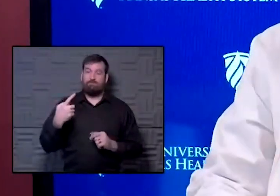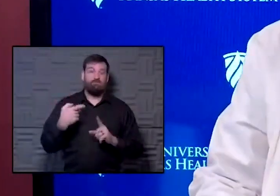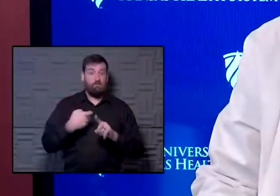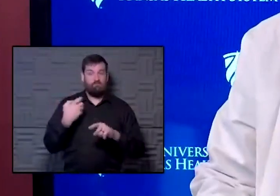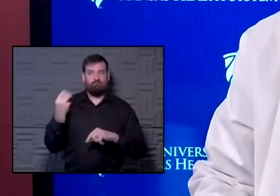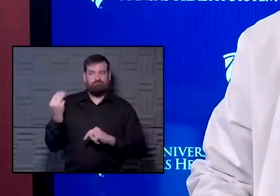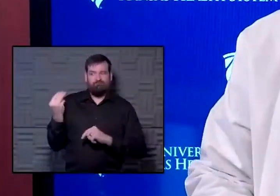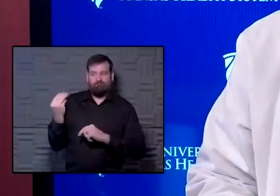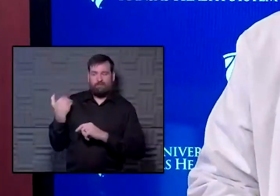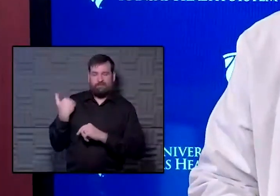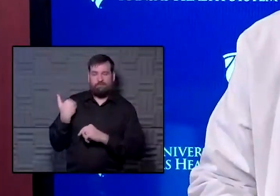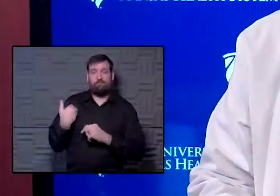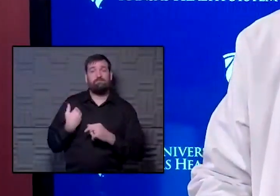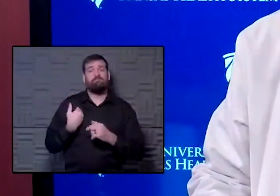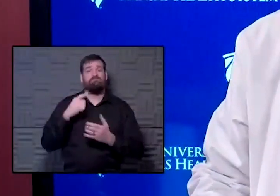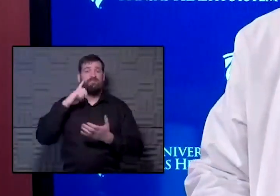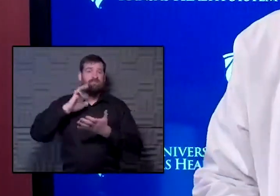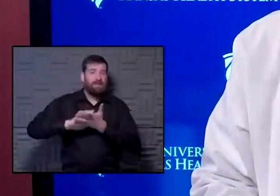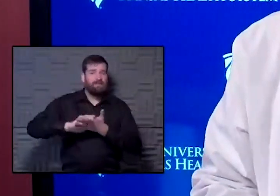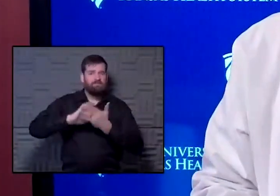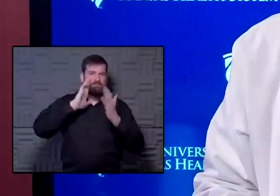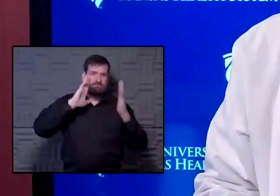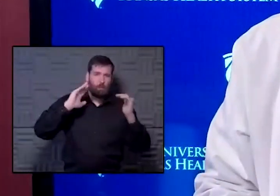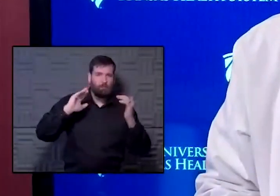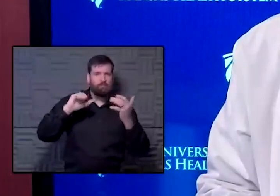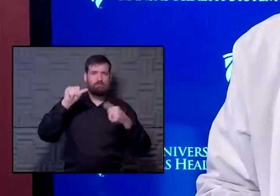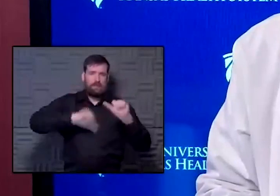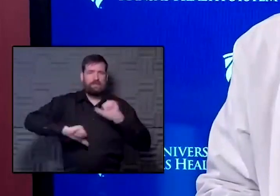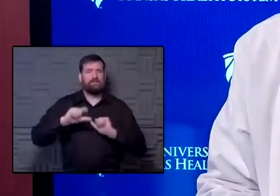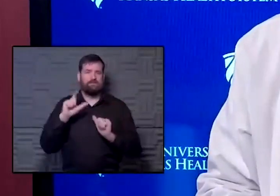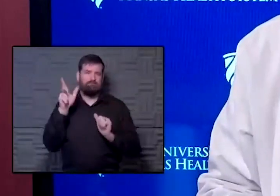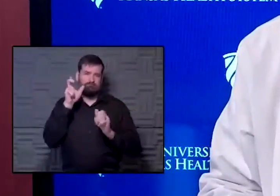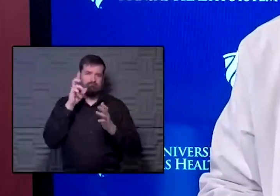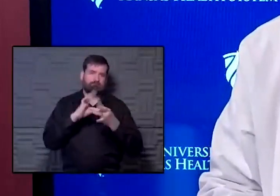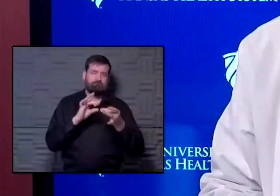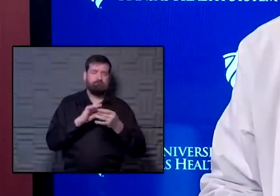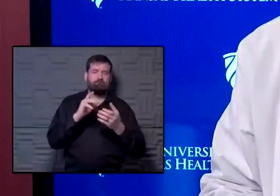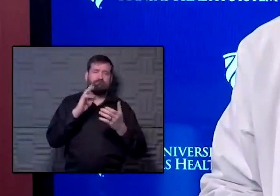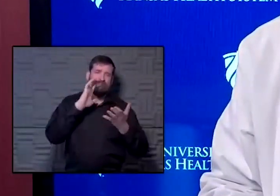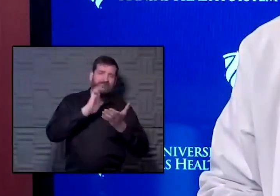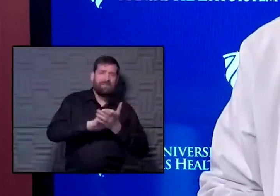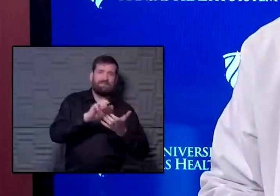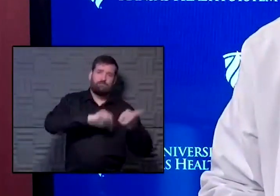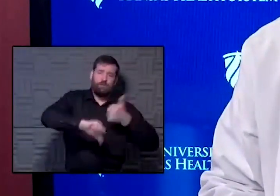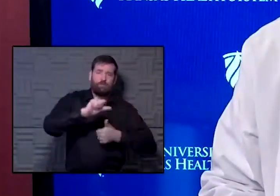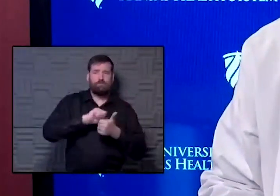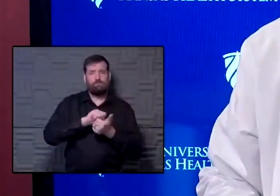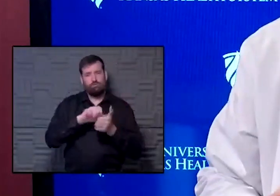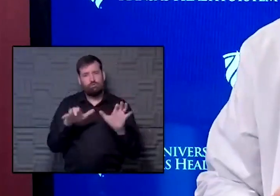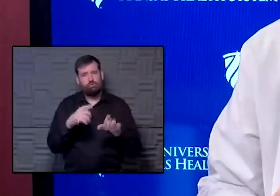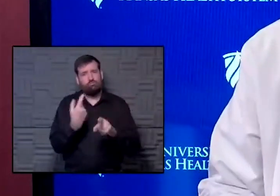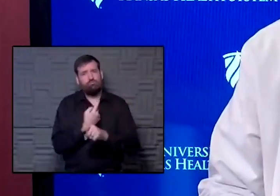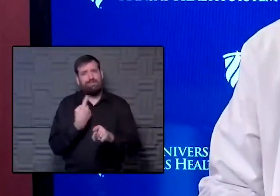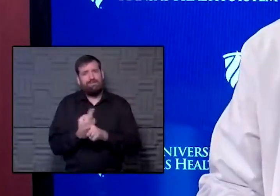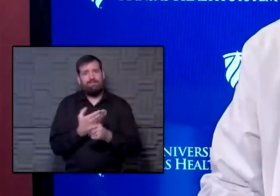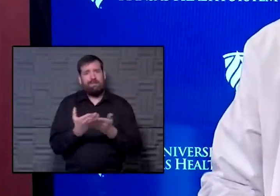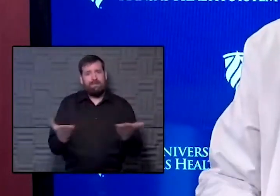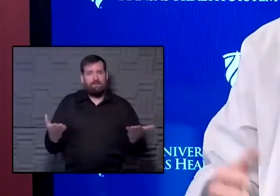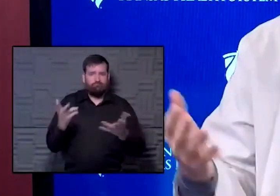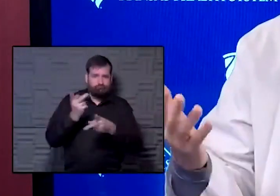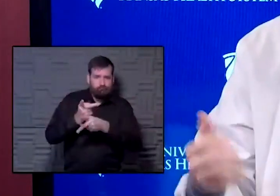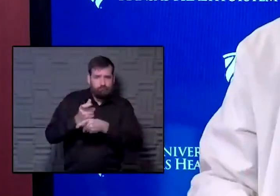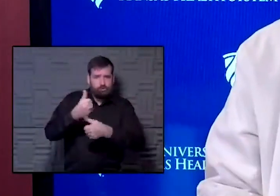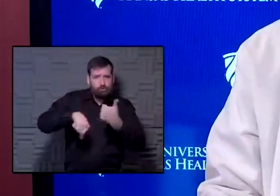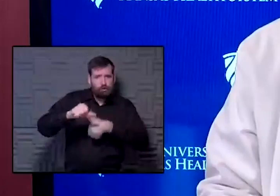thought: faith, hope, science. You hear me talk about that a lot. Faith in each other, faith in doing the right thing and taking care of each other, and for